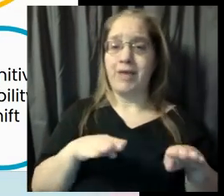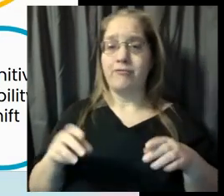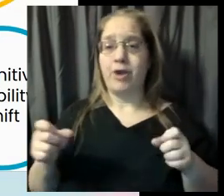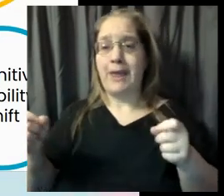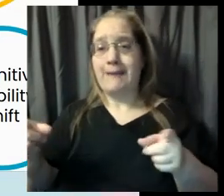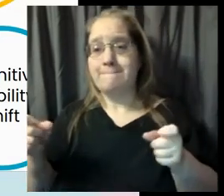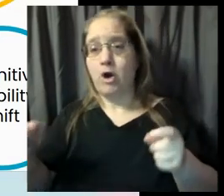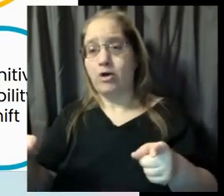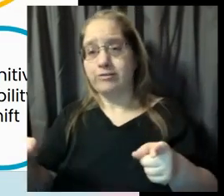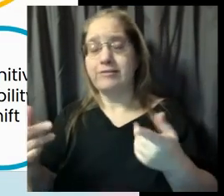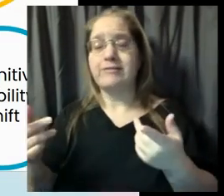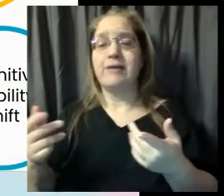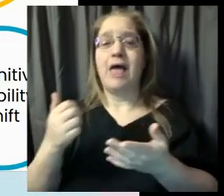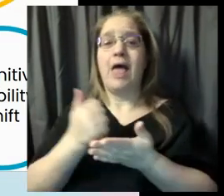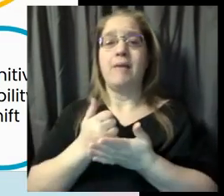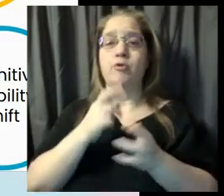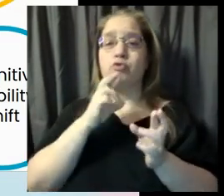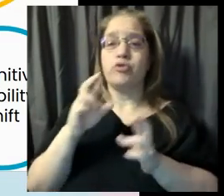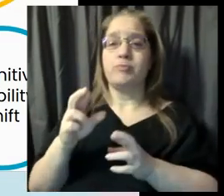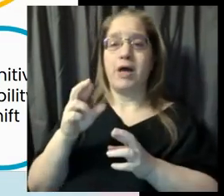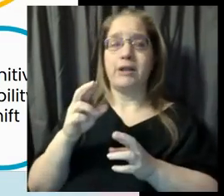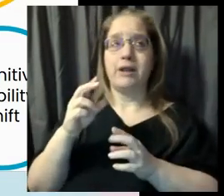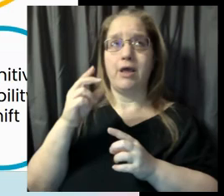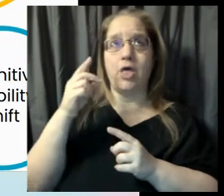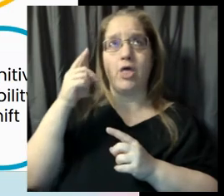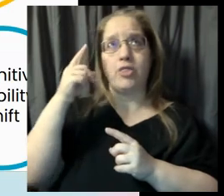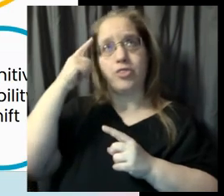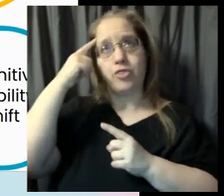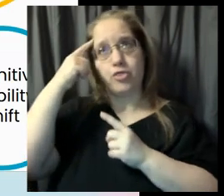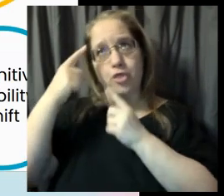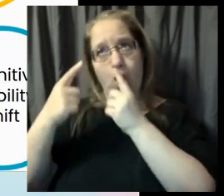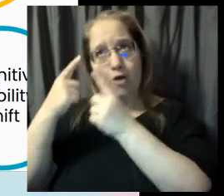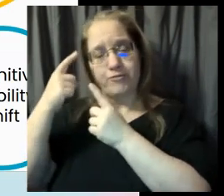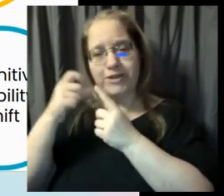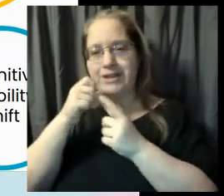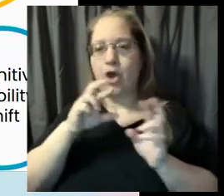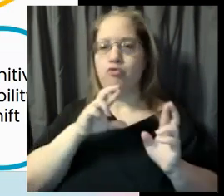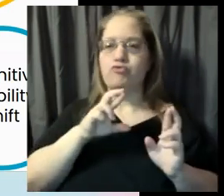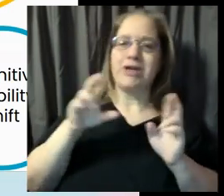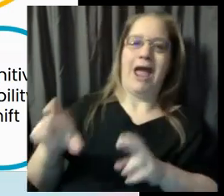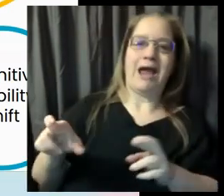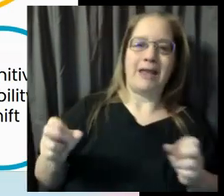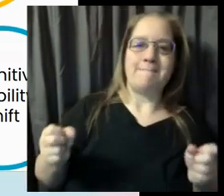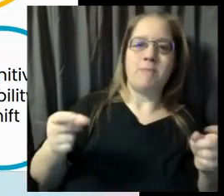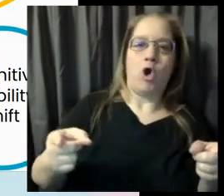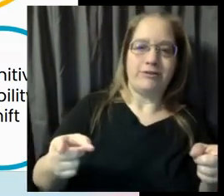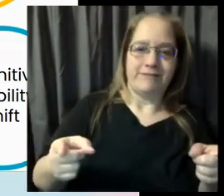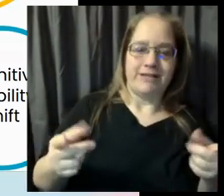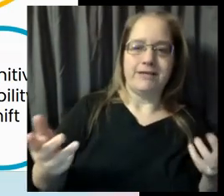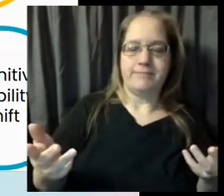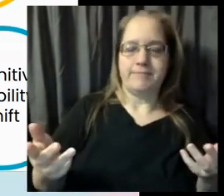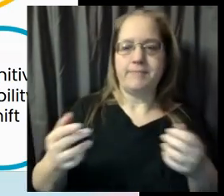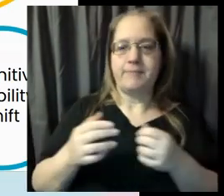impulses, helping them to respond thoughtfully instead of reacting impulsively. So